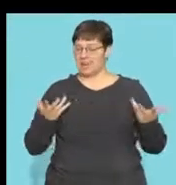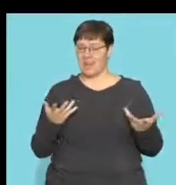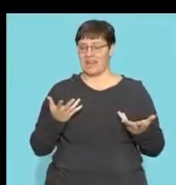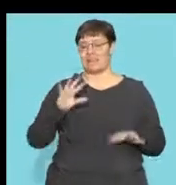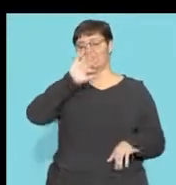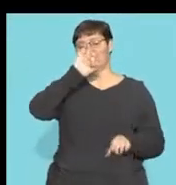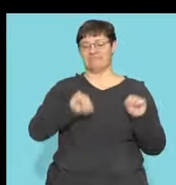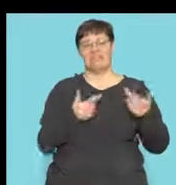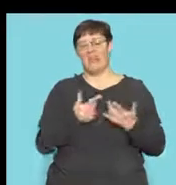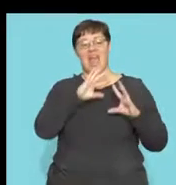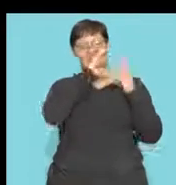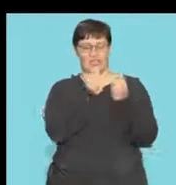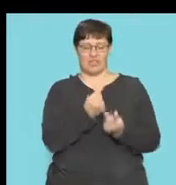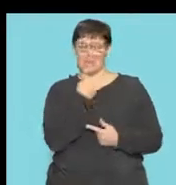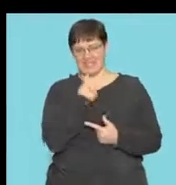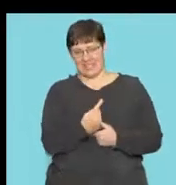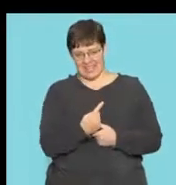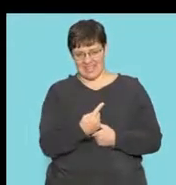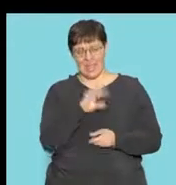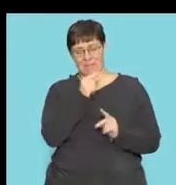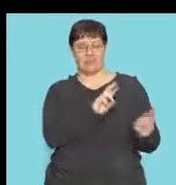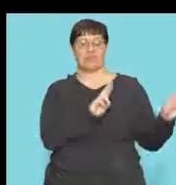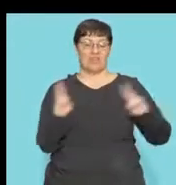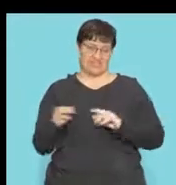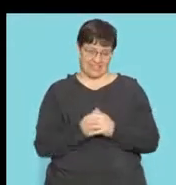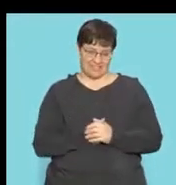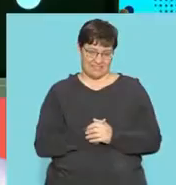that wraps up all that we need to be saying about this